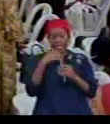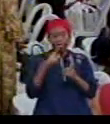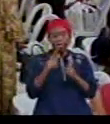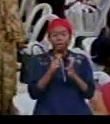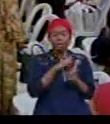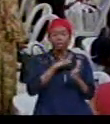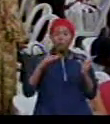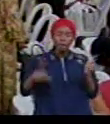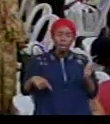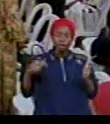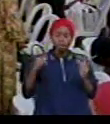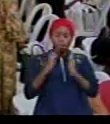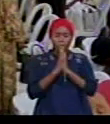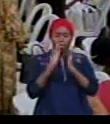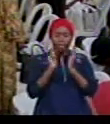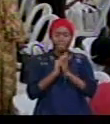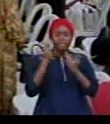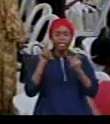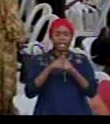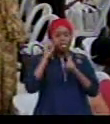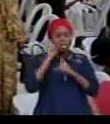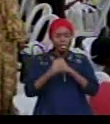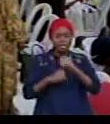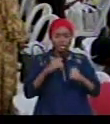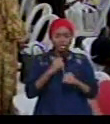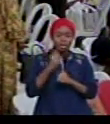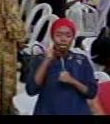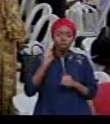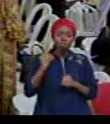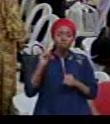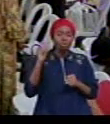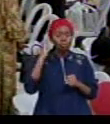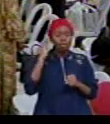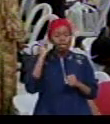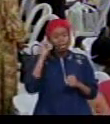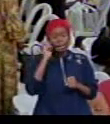Pray that as his years, so shall his strength continue to be.